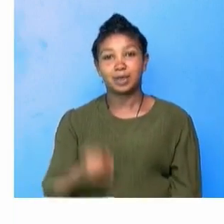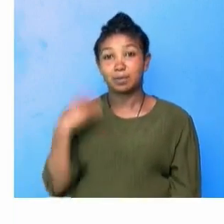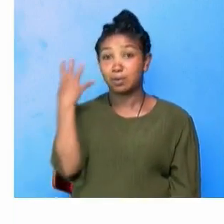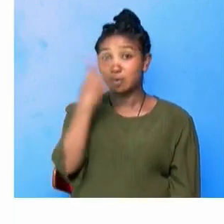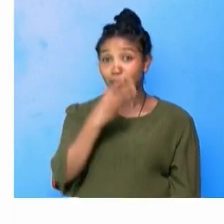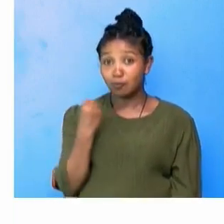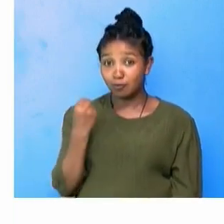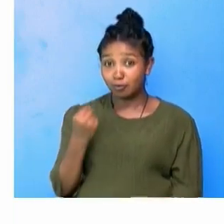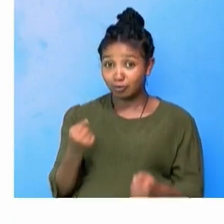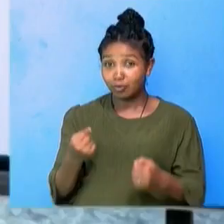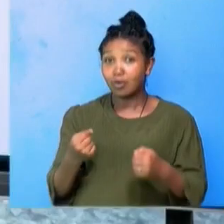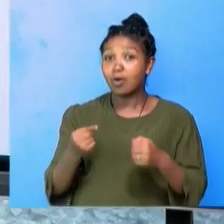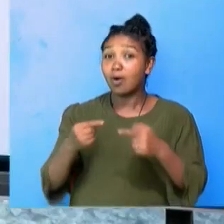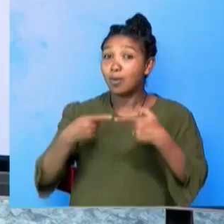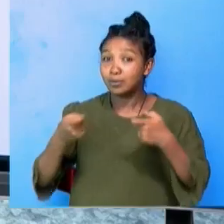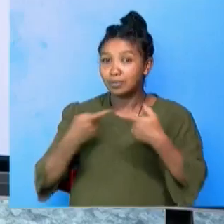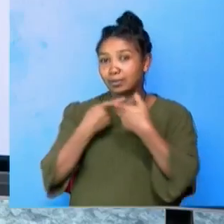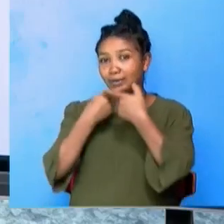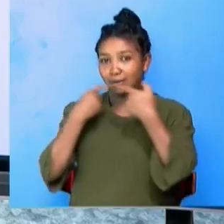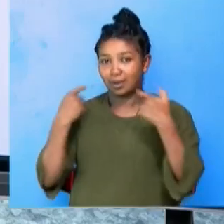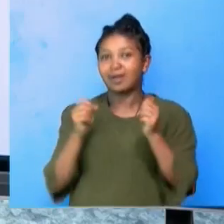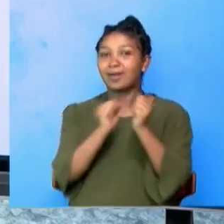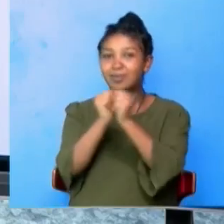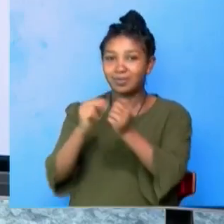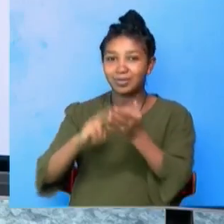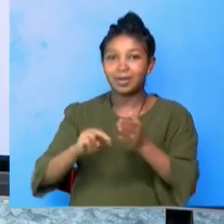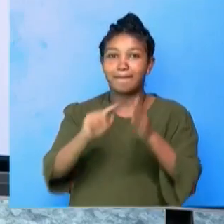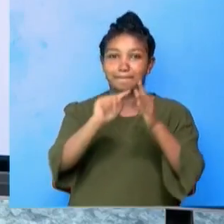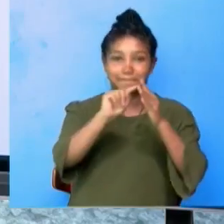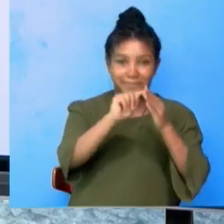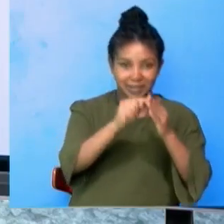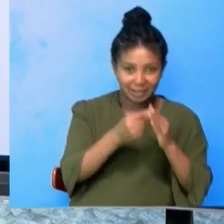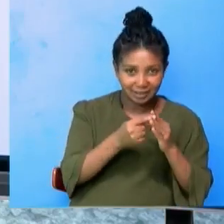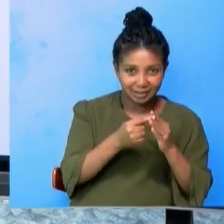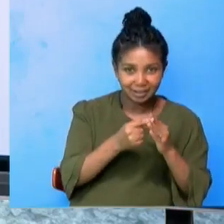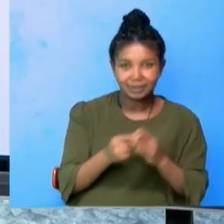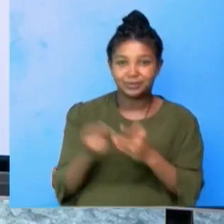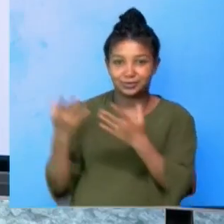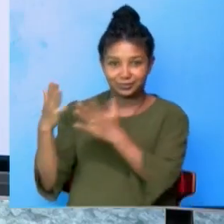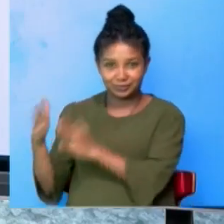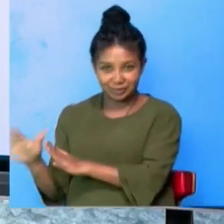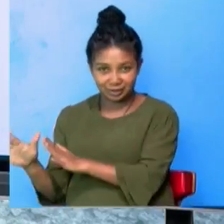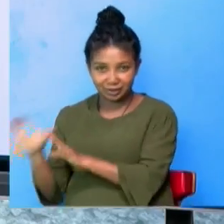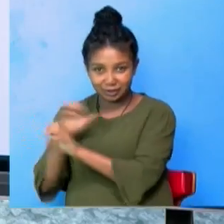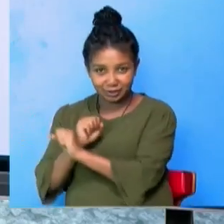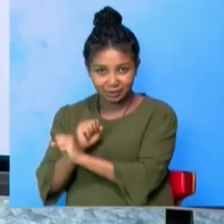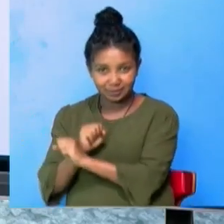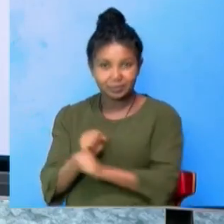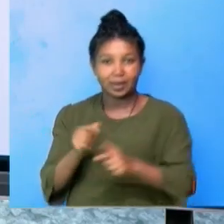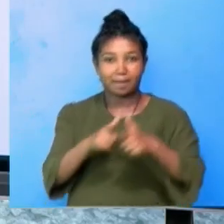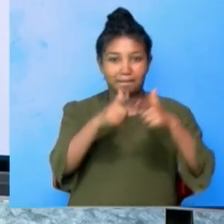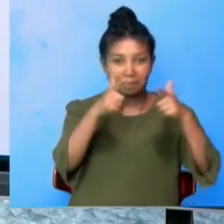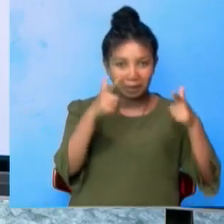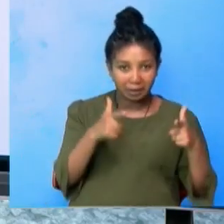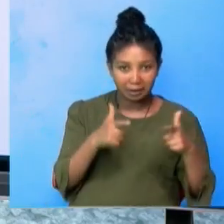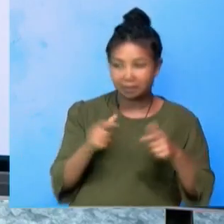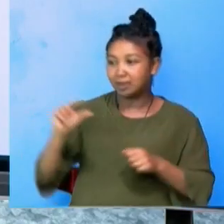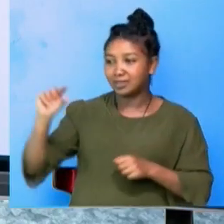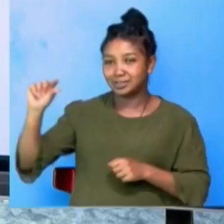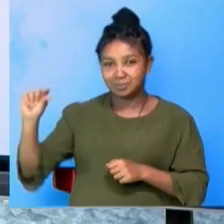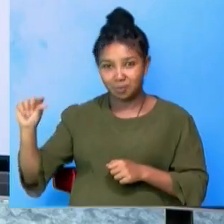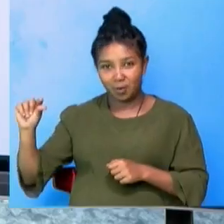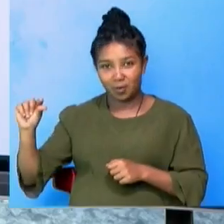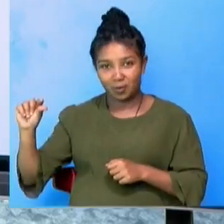Beautiful, ugly. Let us read together. Begin, end. Big,